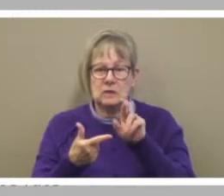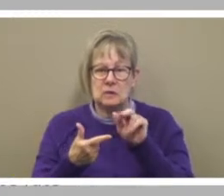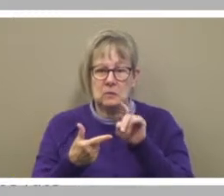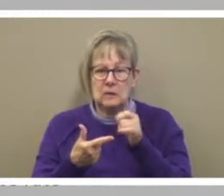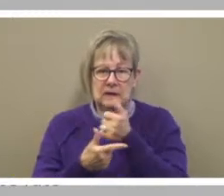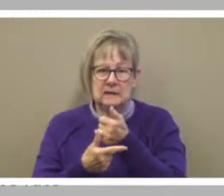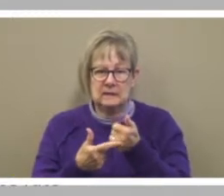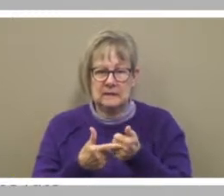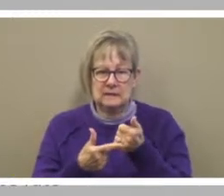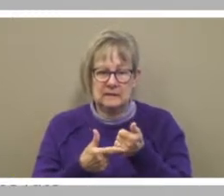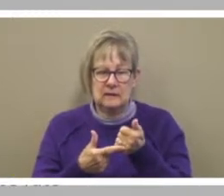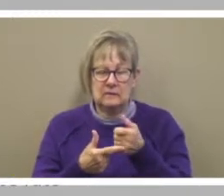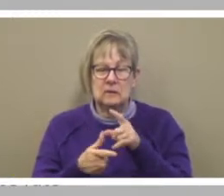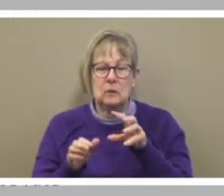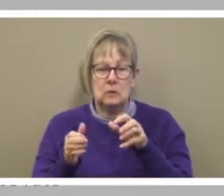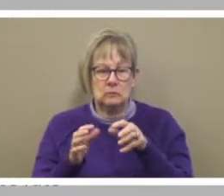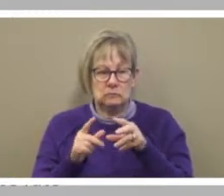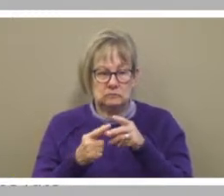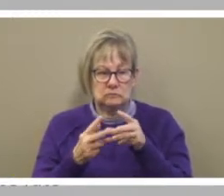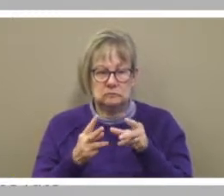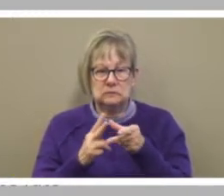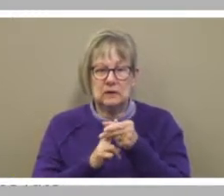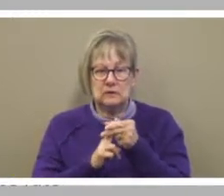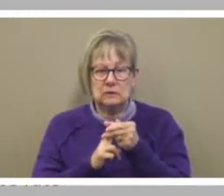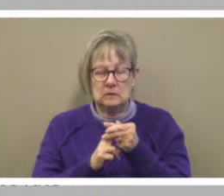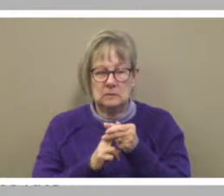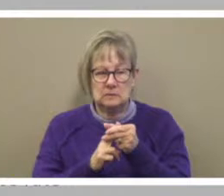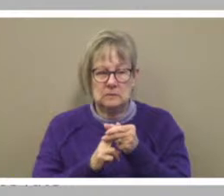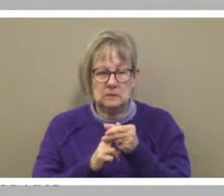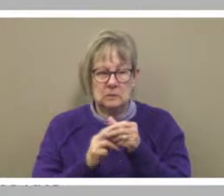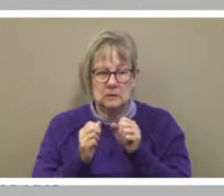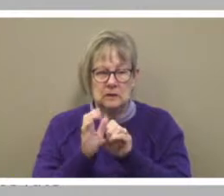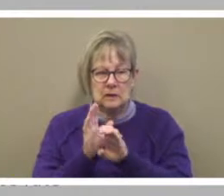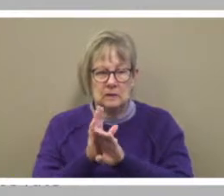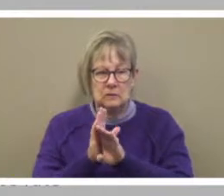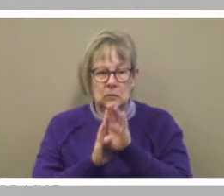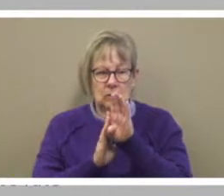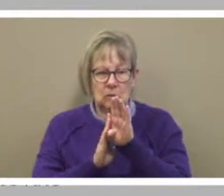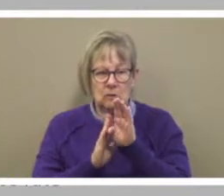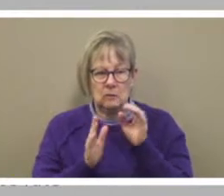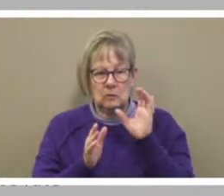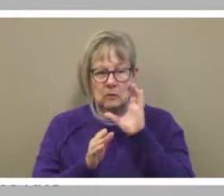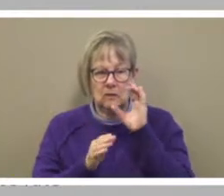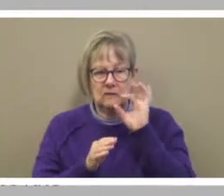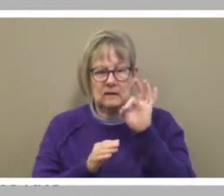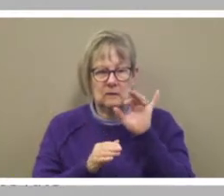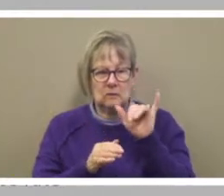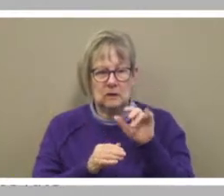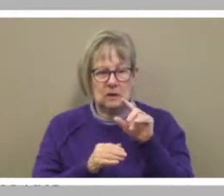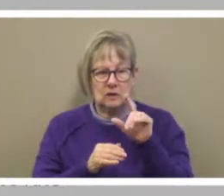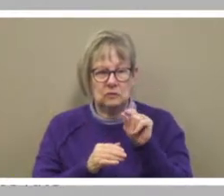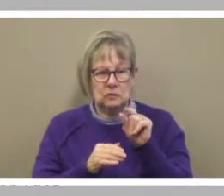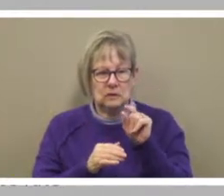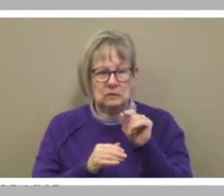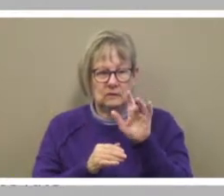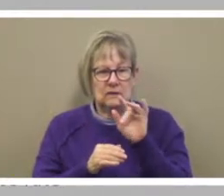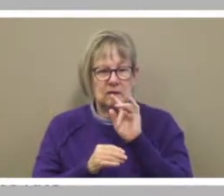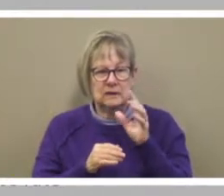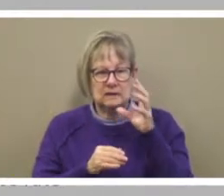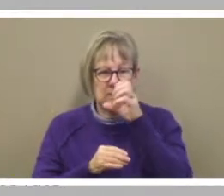correct? And so with this, with the property valuation growth we're looking at for FY 2025 is an